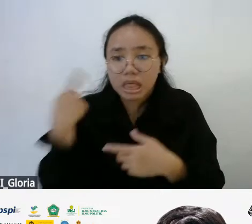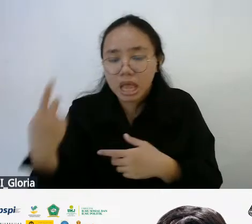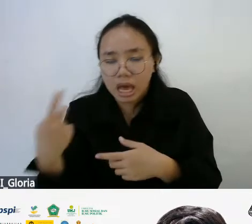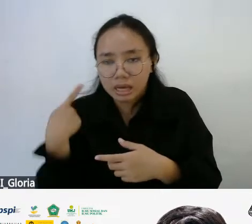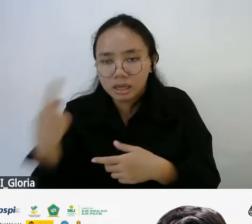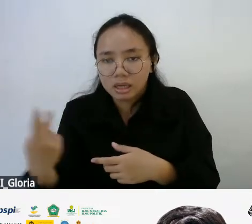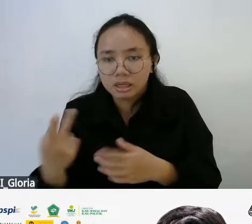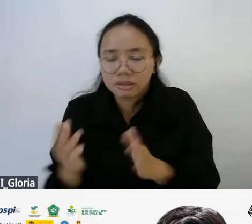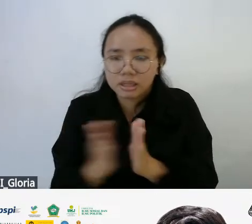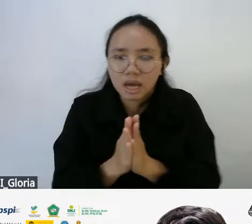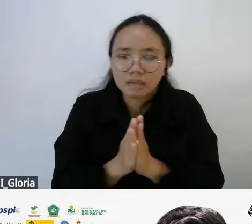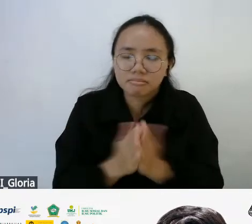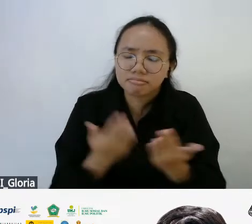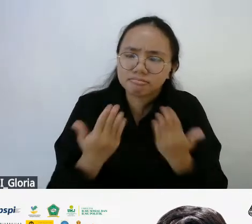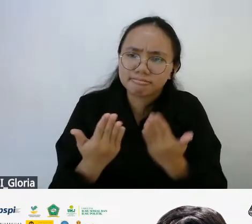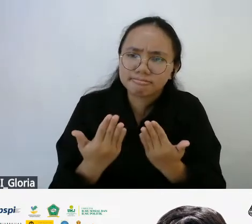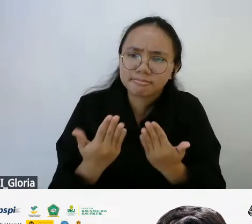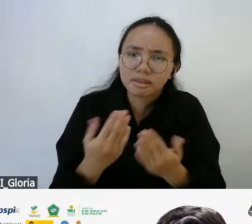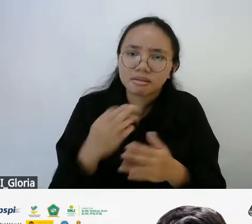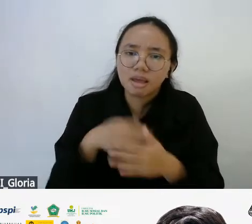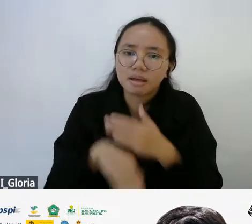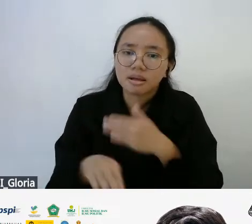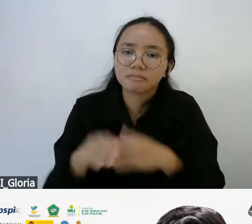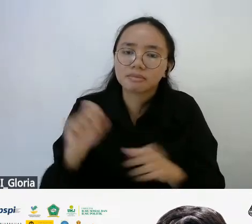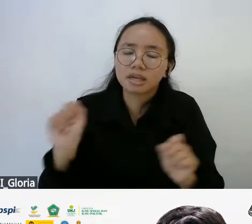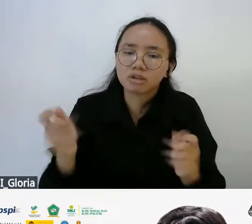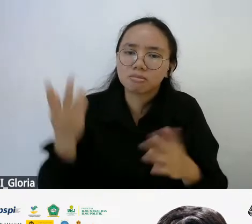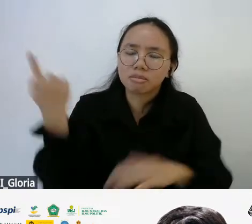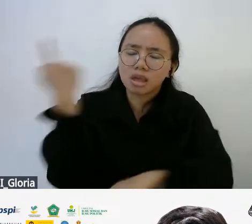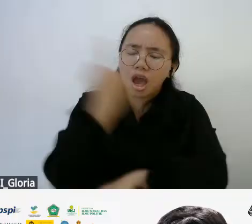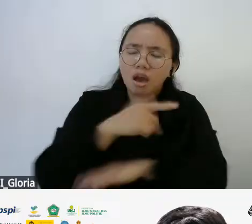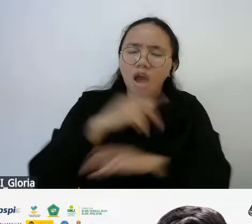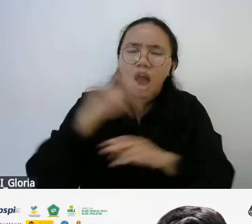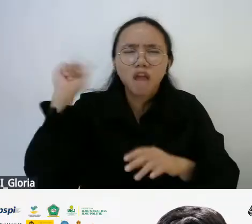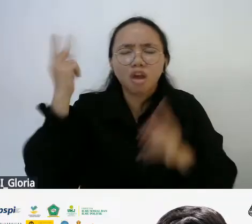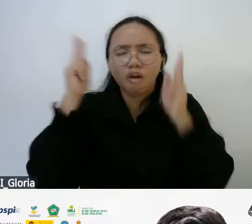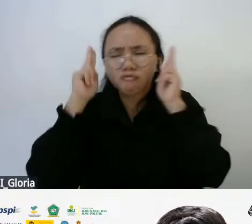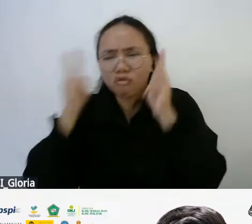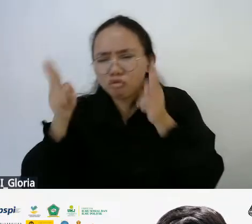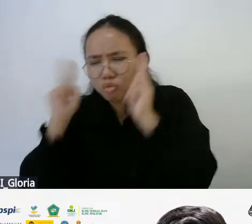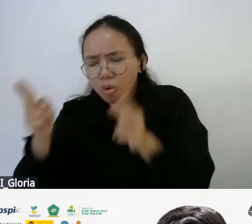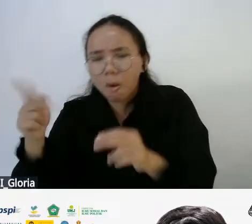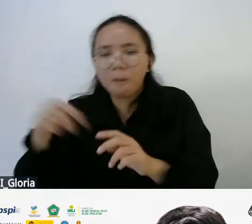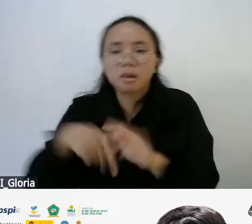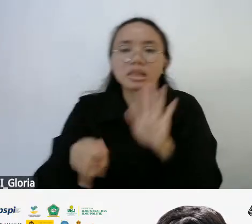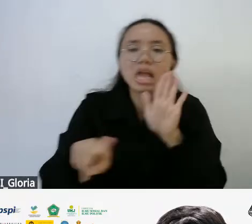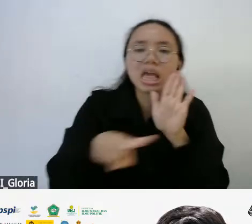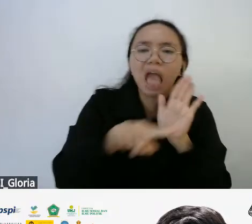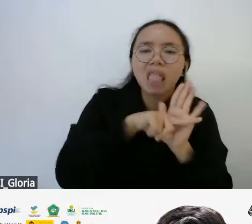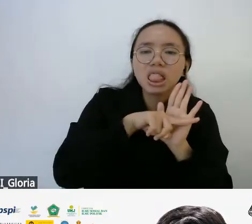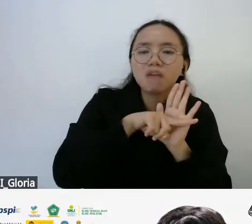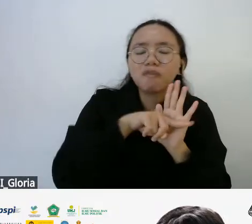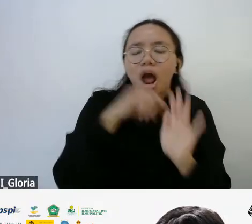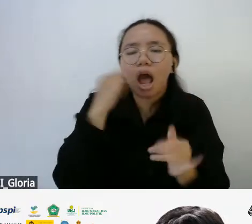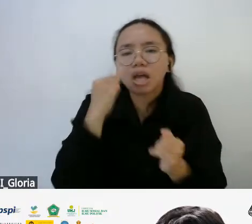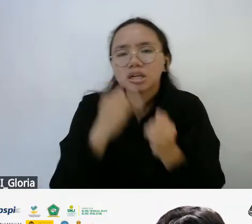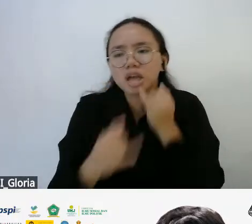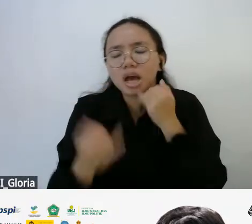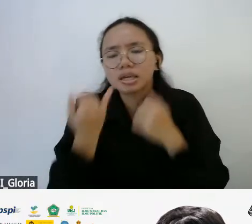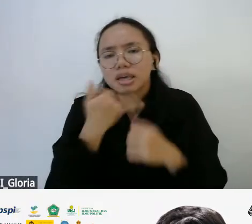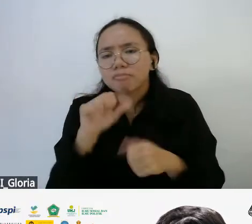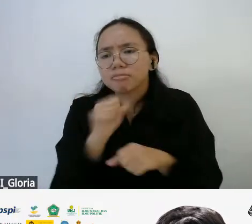and what can't be done, the things that we can't control. But if you shift that mindset and think